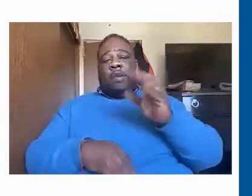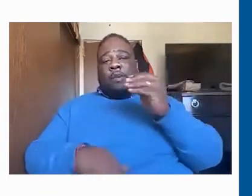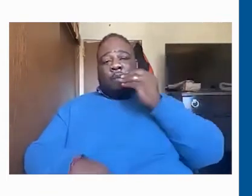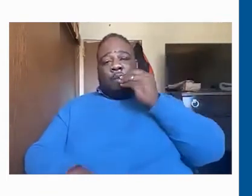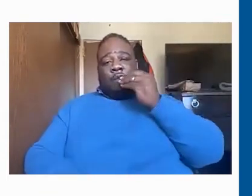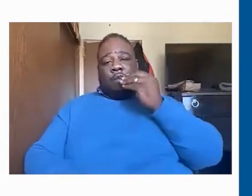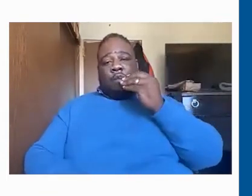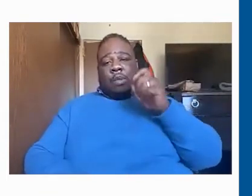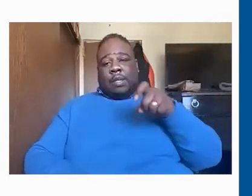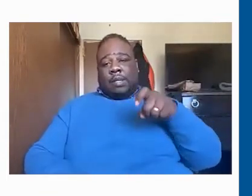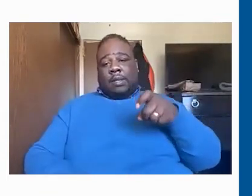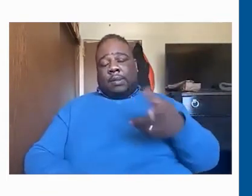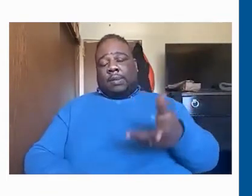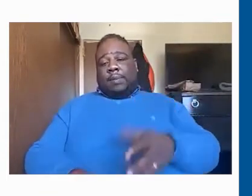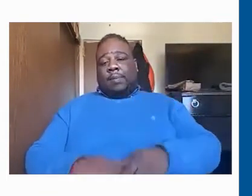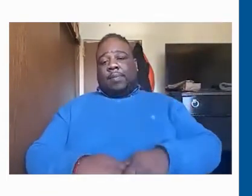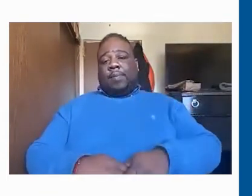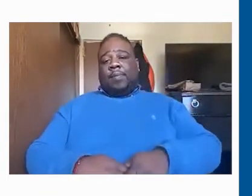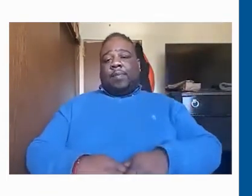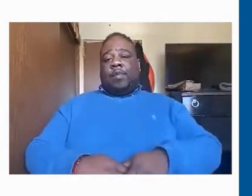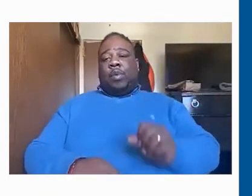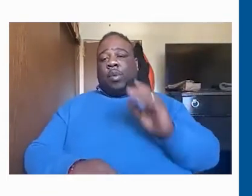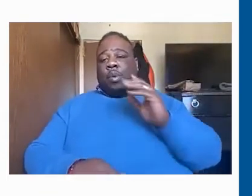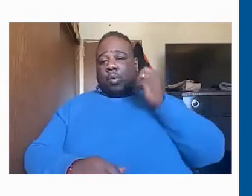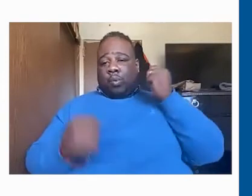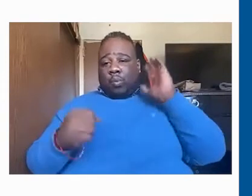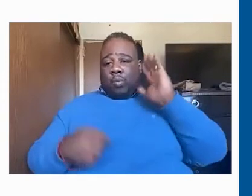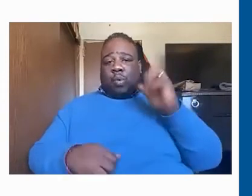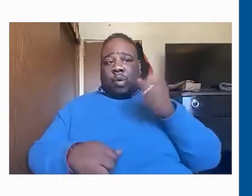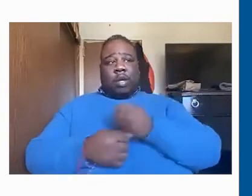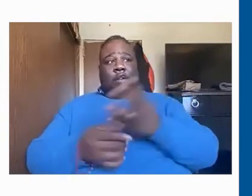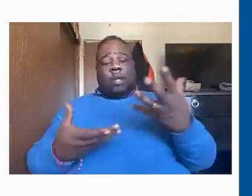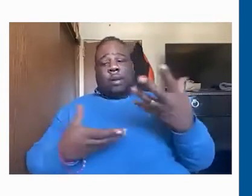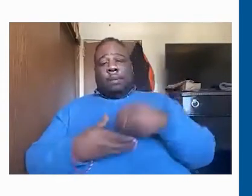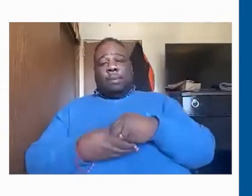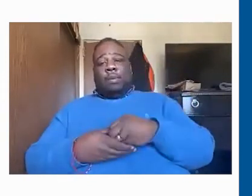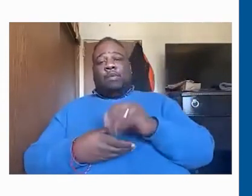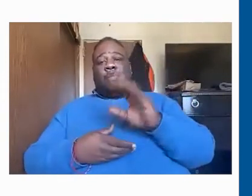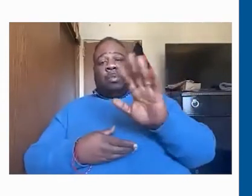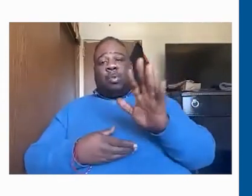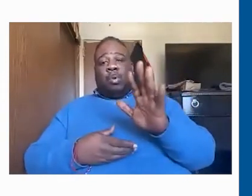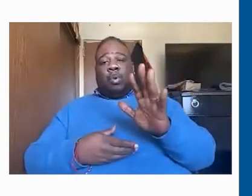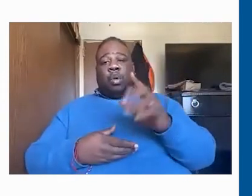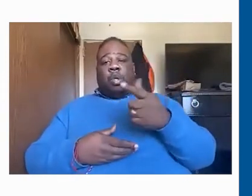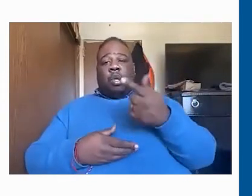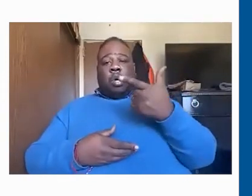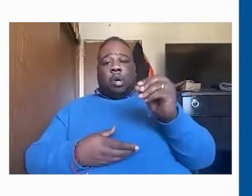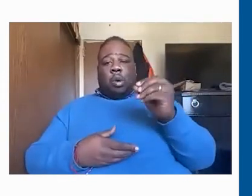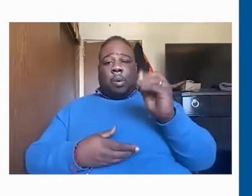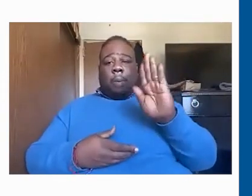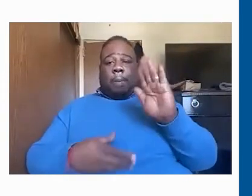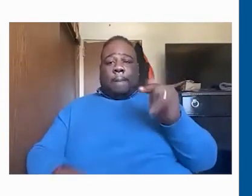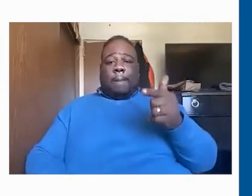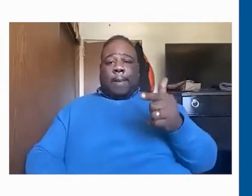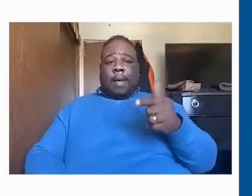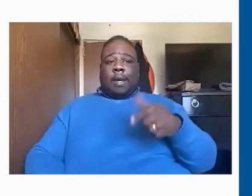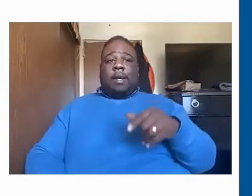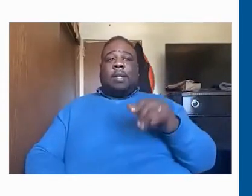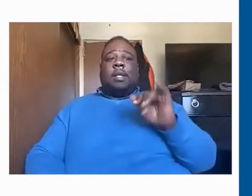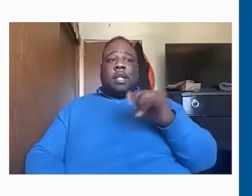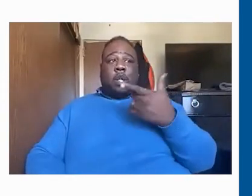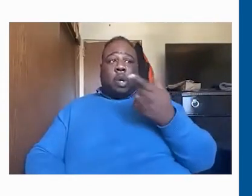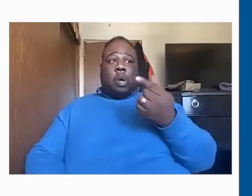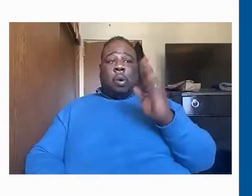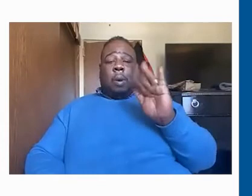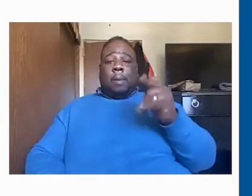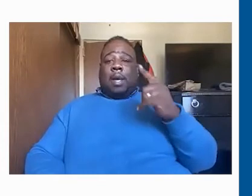supply kit. A go bag, to go back again, a go bag is going to be when you're evacuating. And all New Yorkers are going to have a go bag.